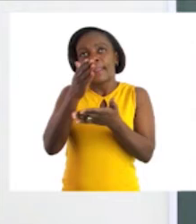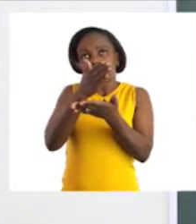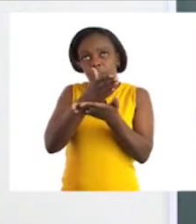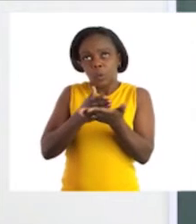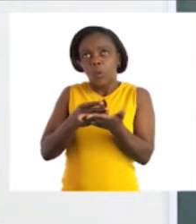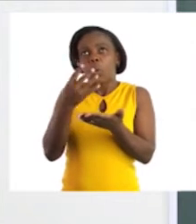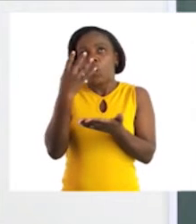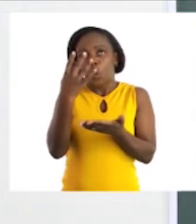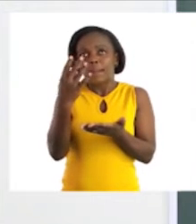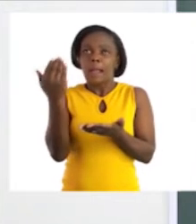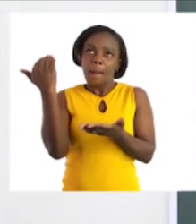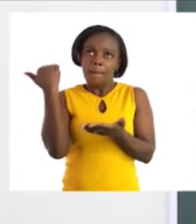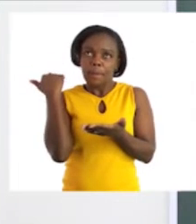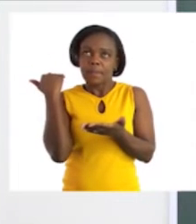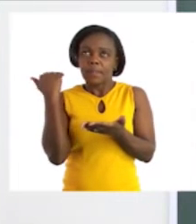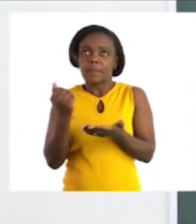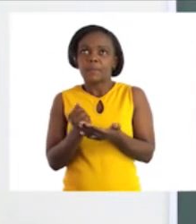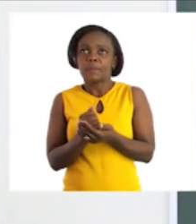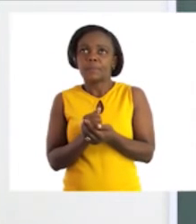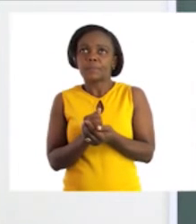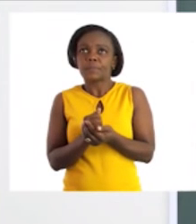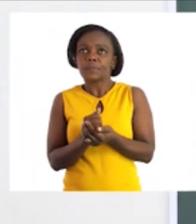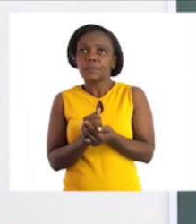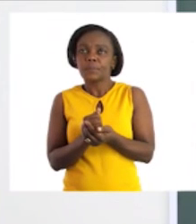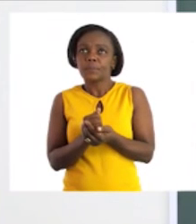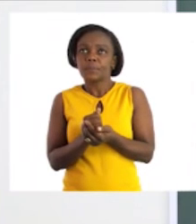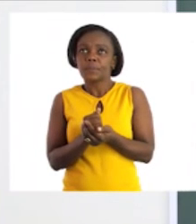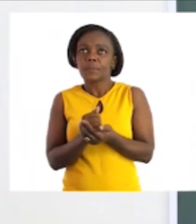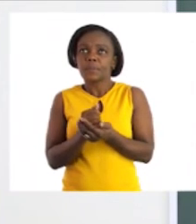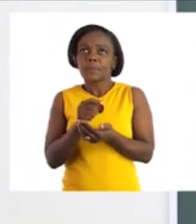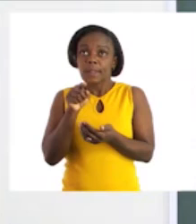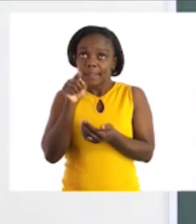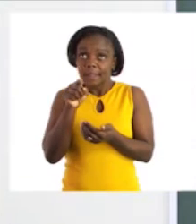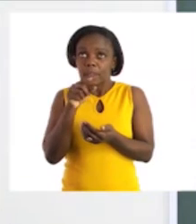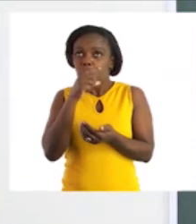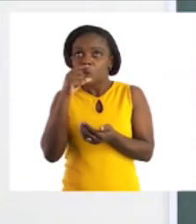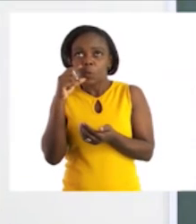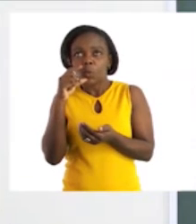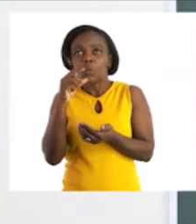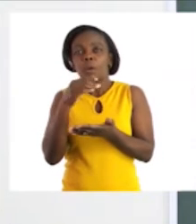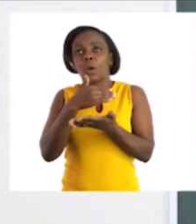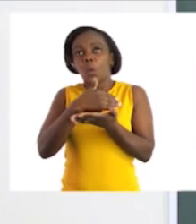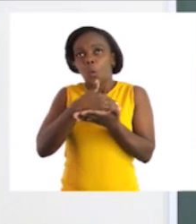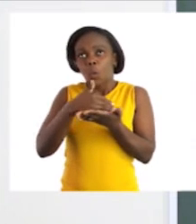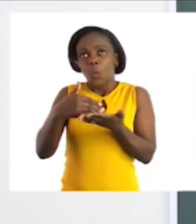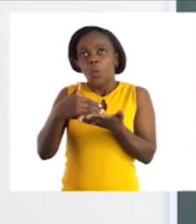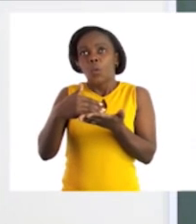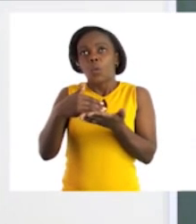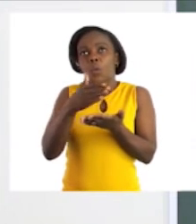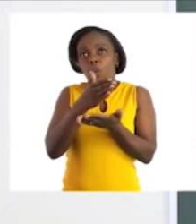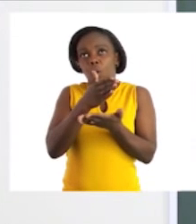quarter past. This is what we call quarter past because we are coming down this